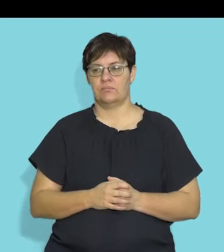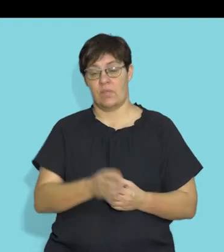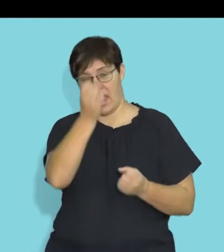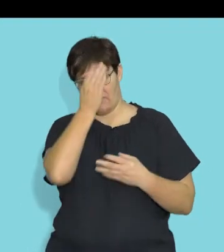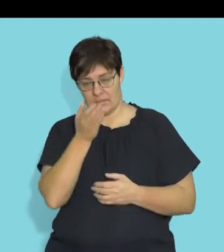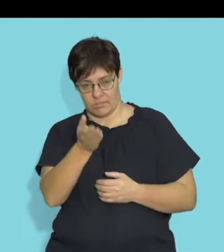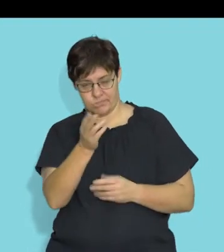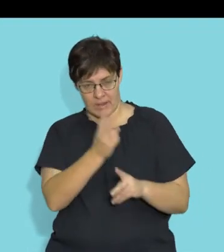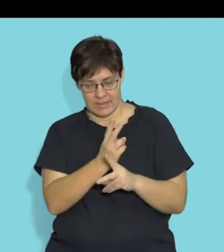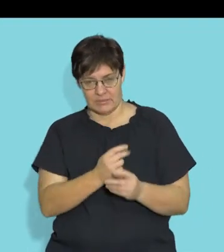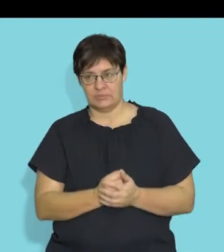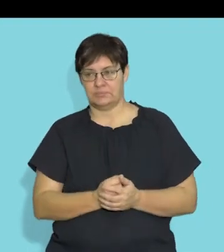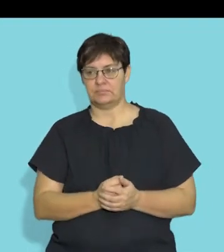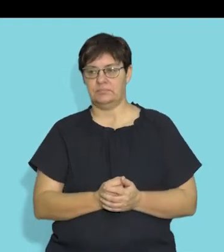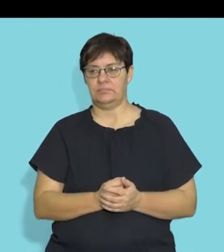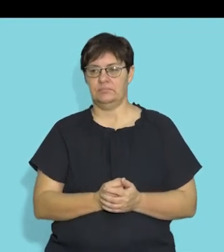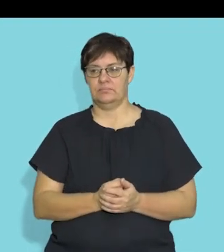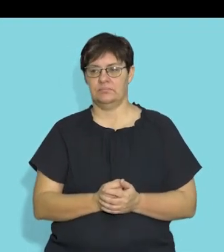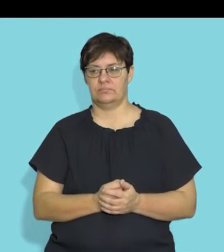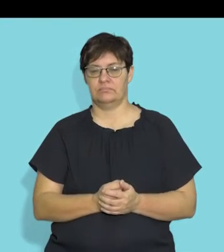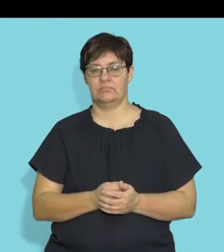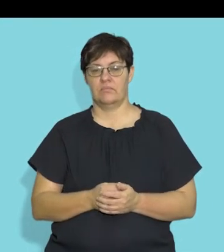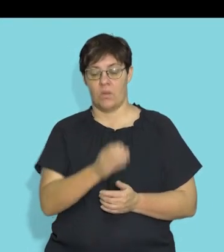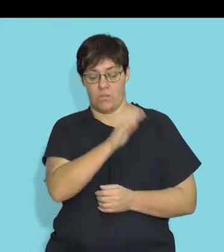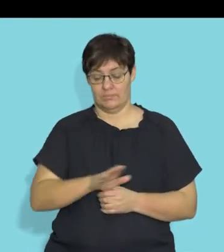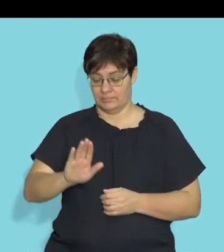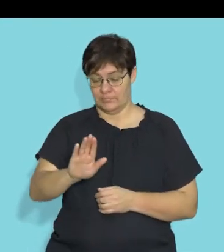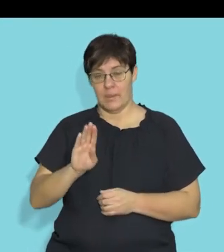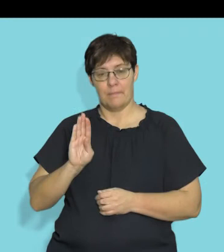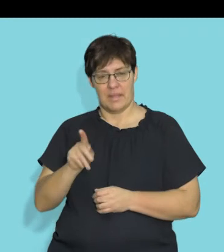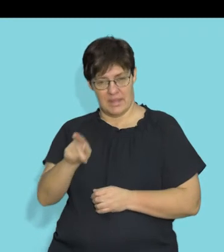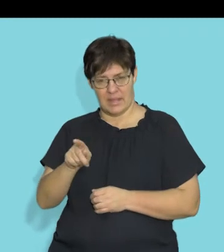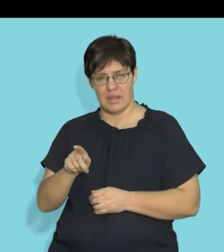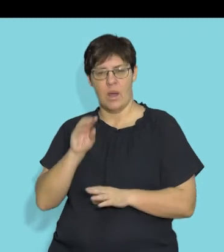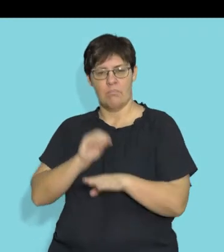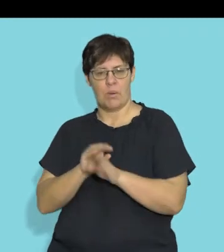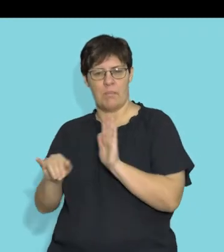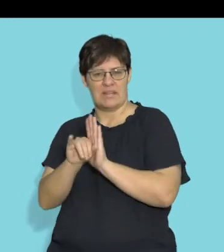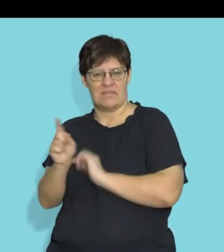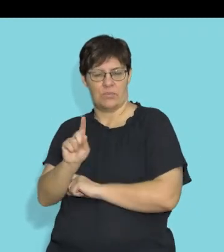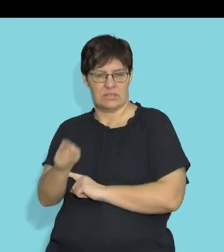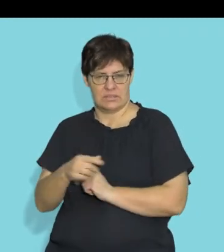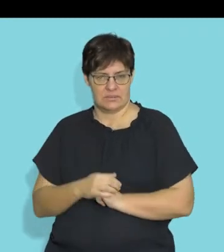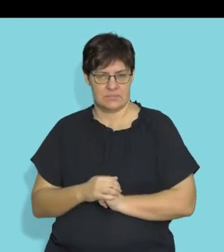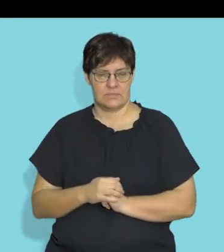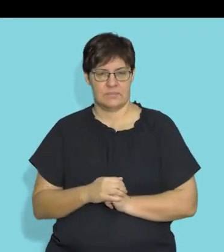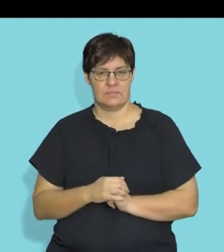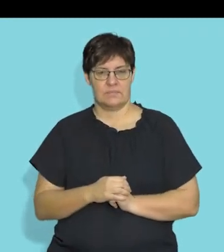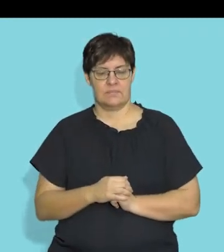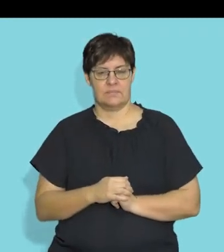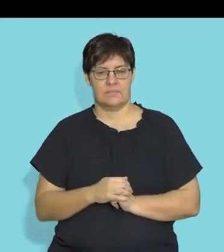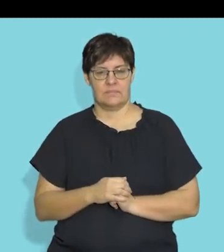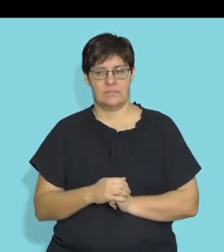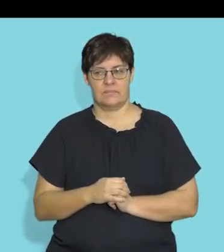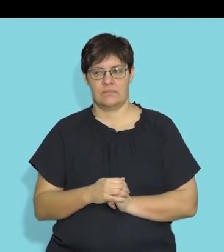Again, there's our information. We're looking at shop B. What problem can we identify? Let's look